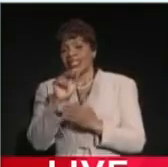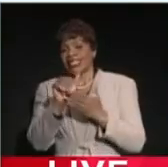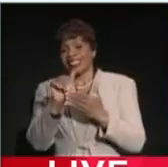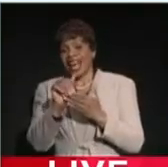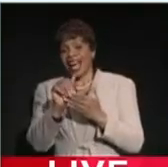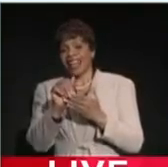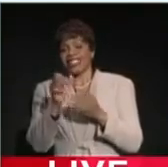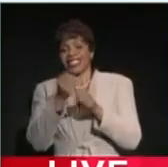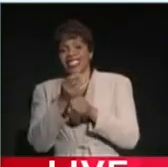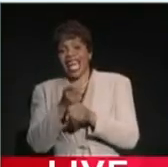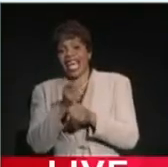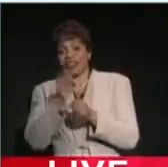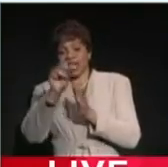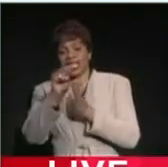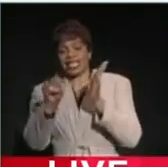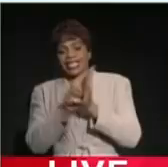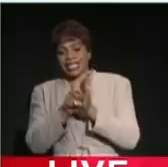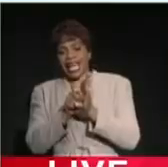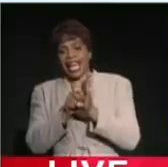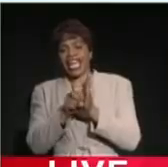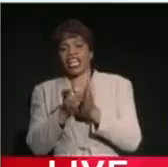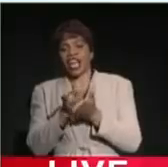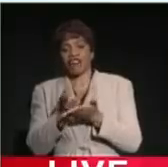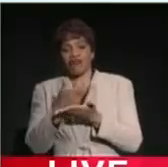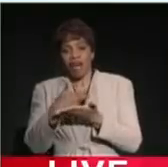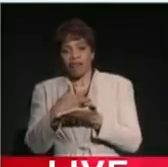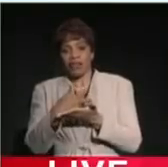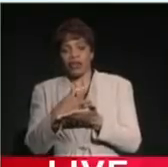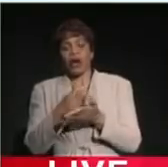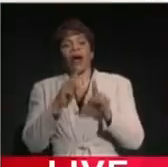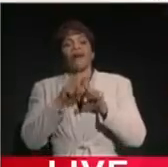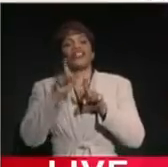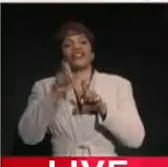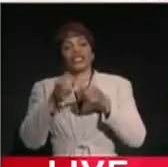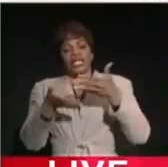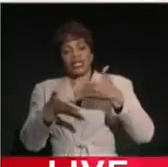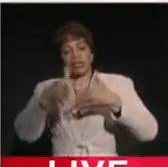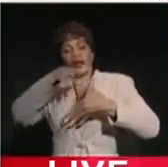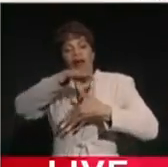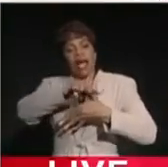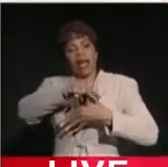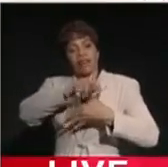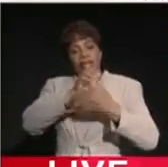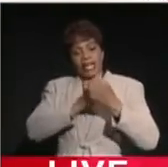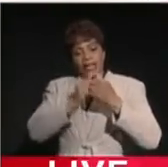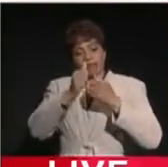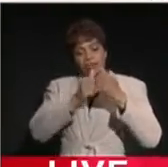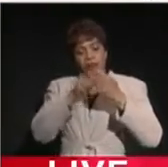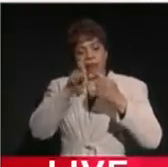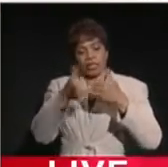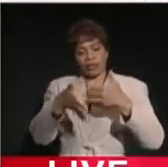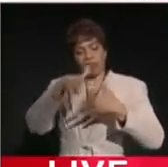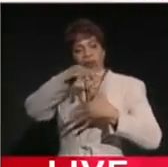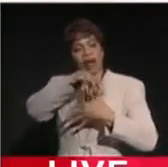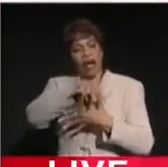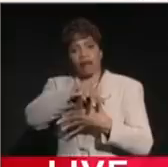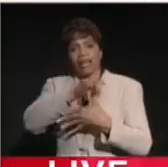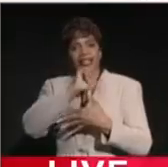that would be well enough to deal with positive train control. But you have to prioritize. Infrastructure has to be prioritized, and it has not